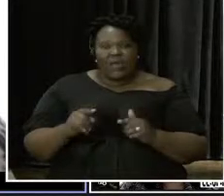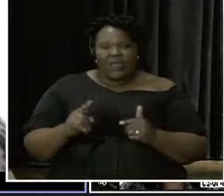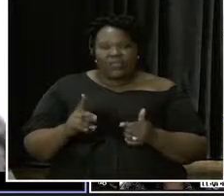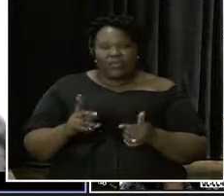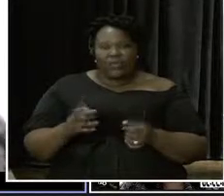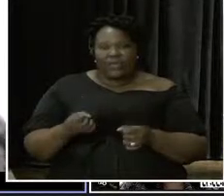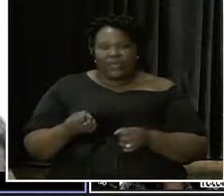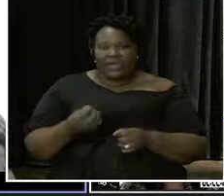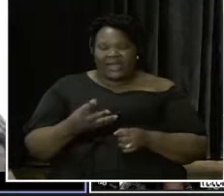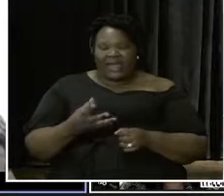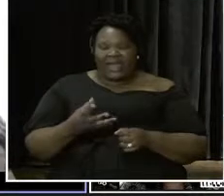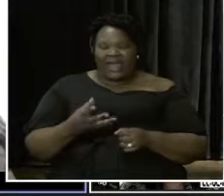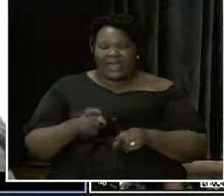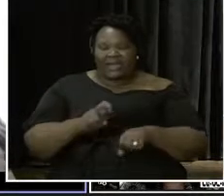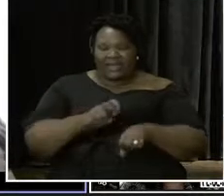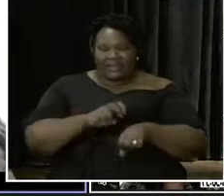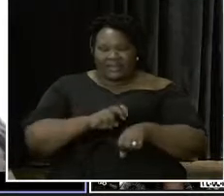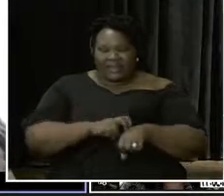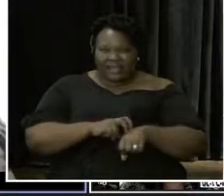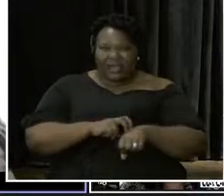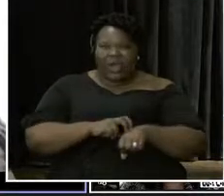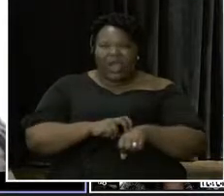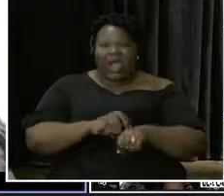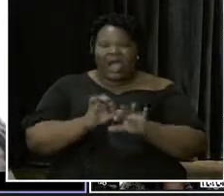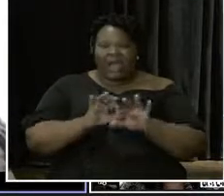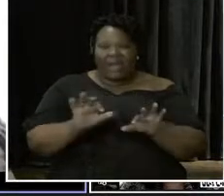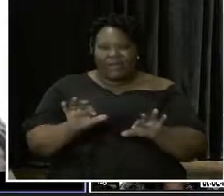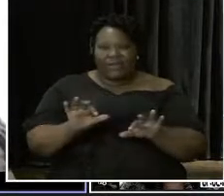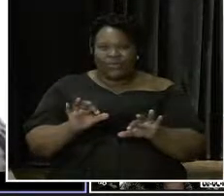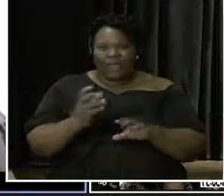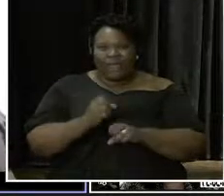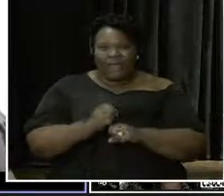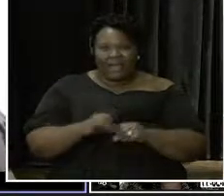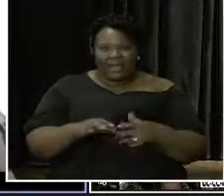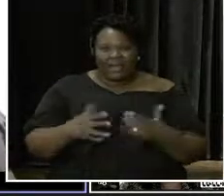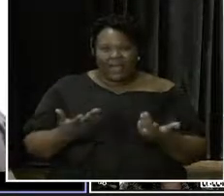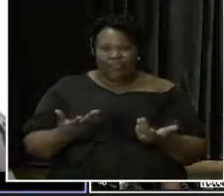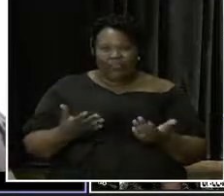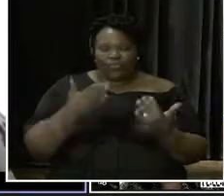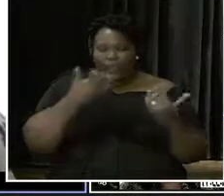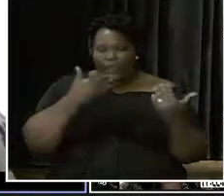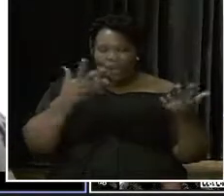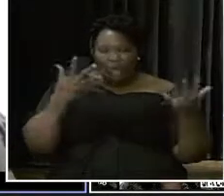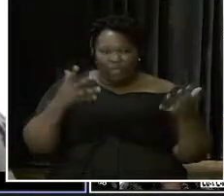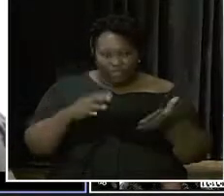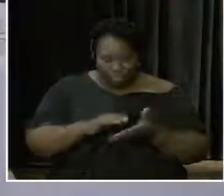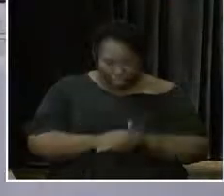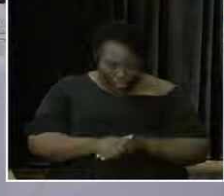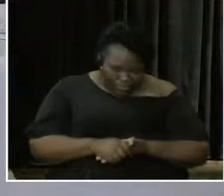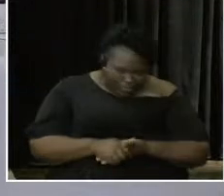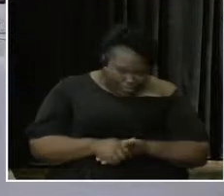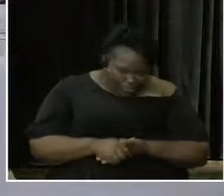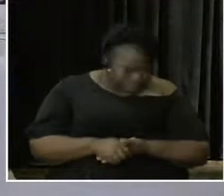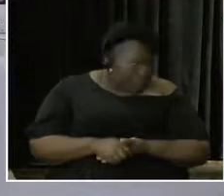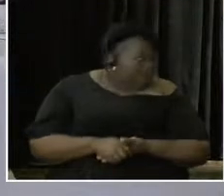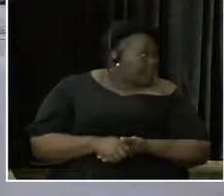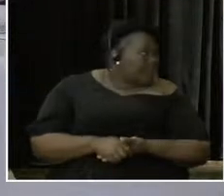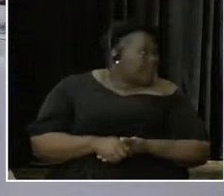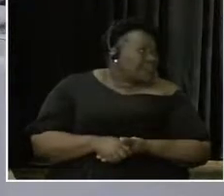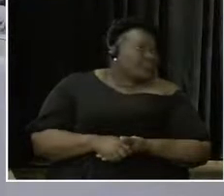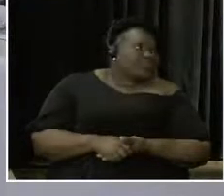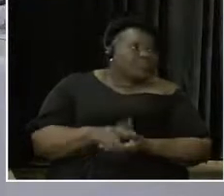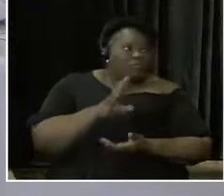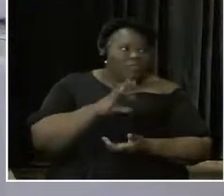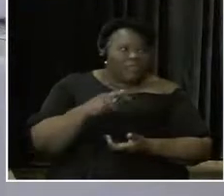than the have-nots, and it's not one that the DA can support. Thank you. Thank you. Ubab